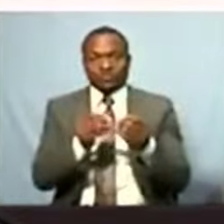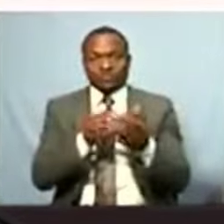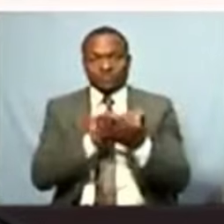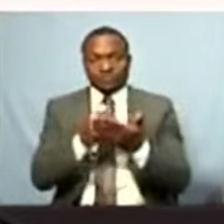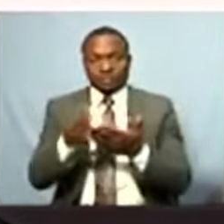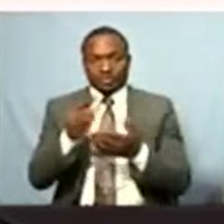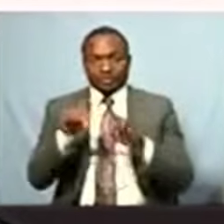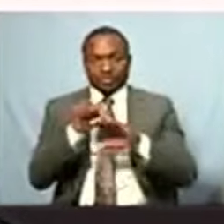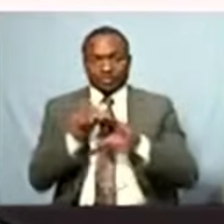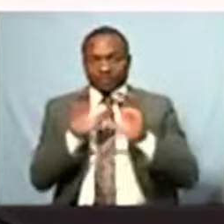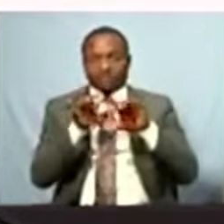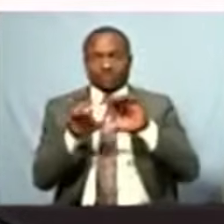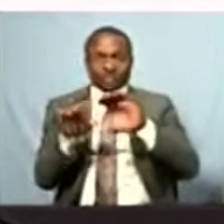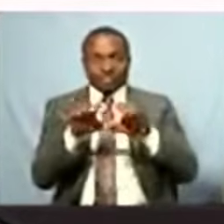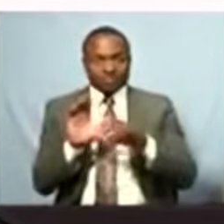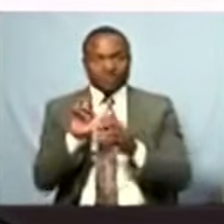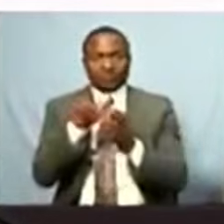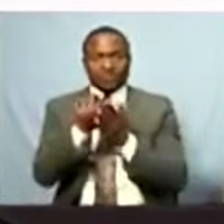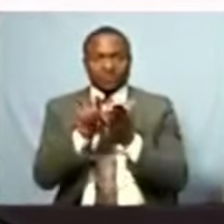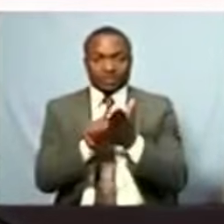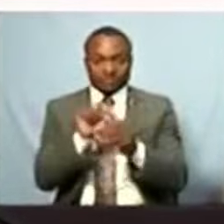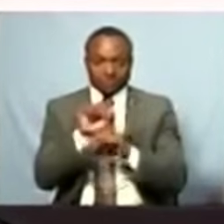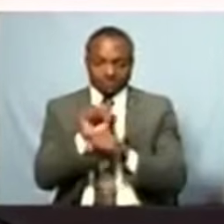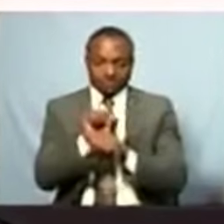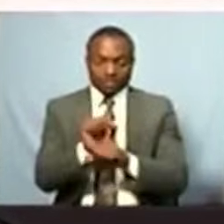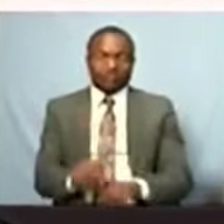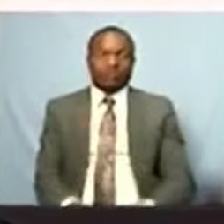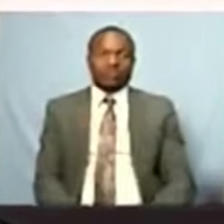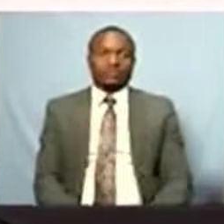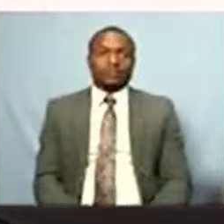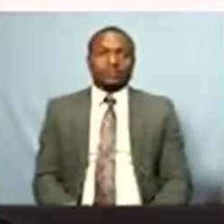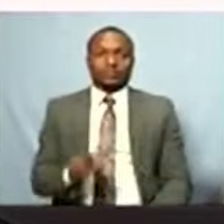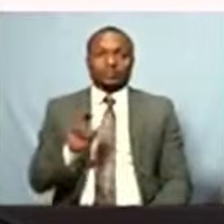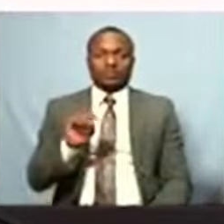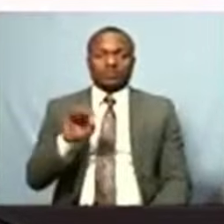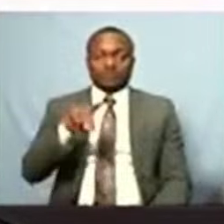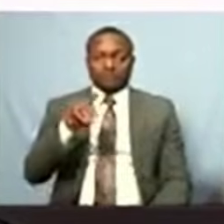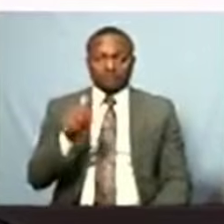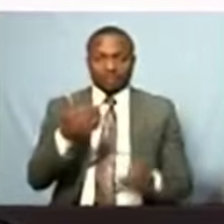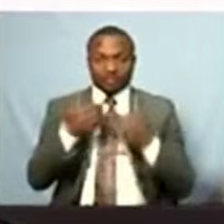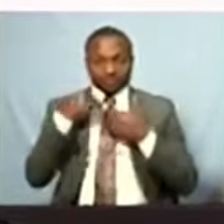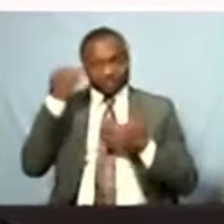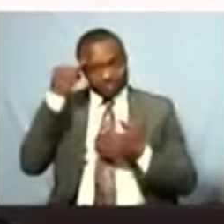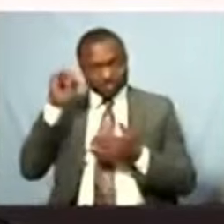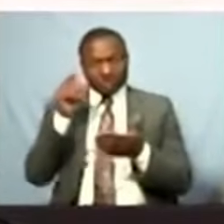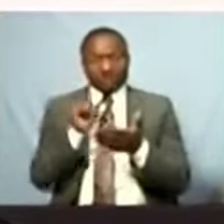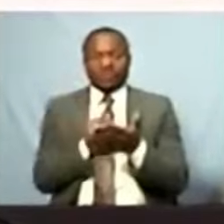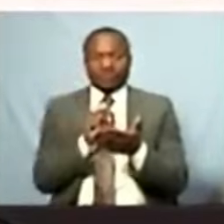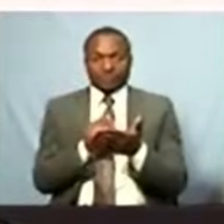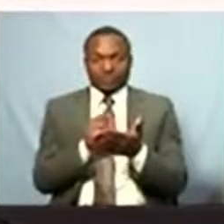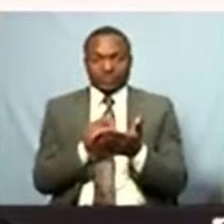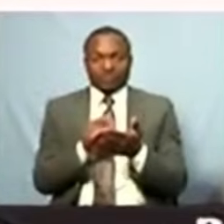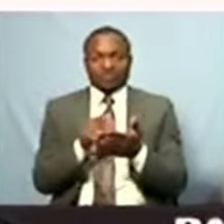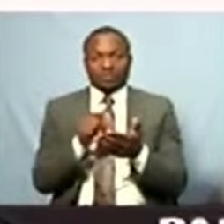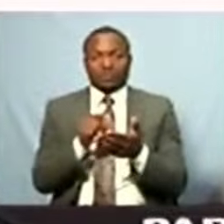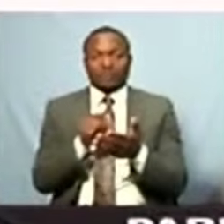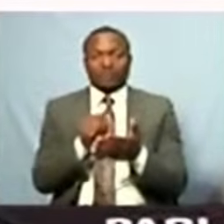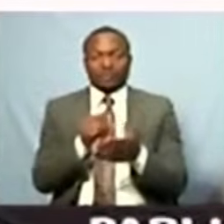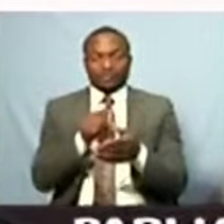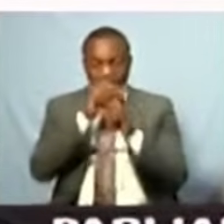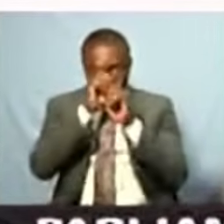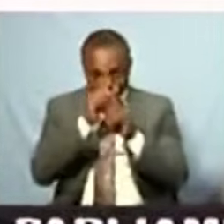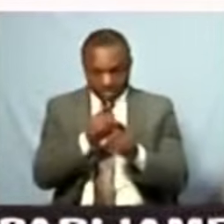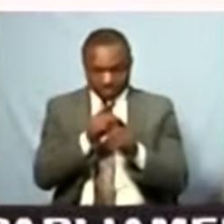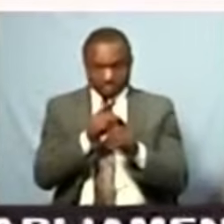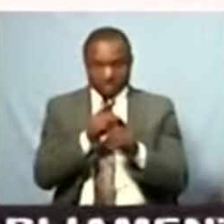and reasonably carry out its legislative function. NIPA is of a view that this is so in that the determination as to whether